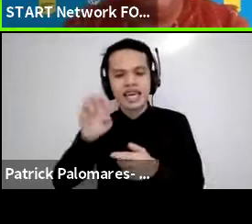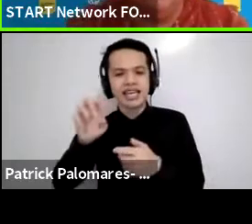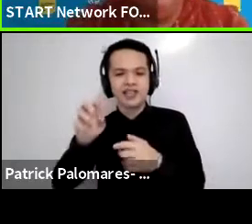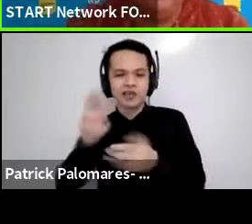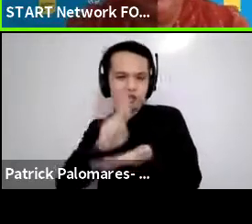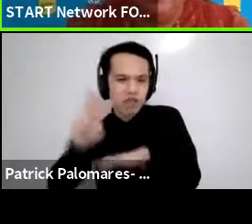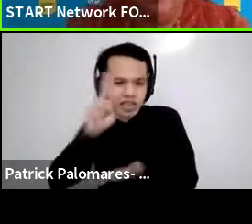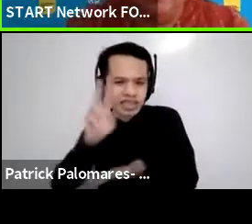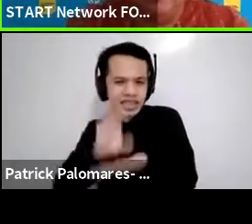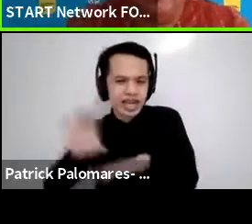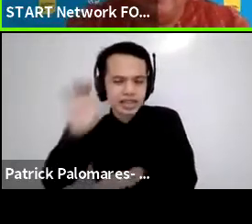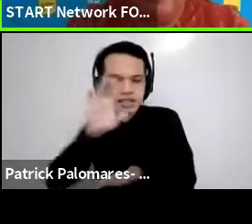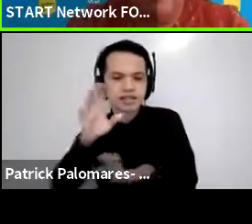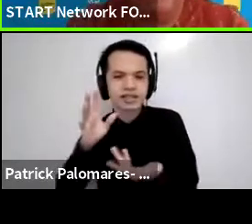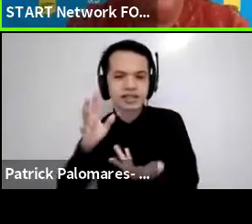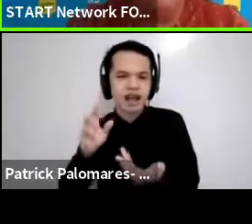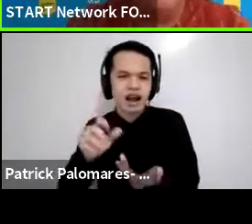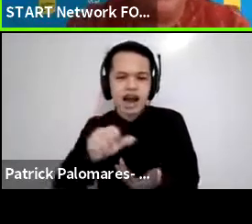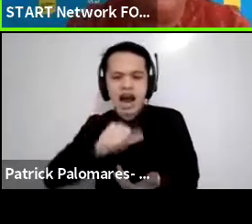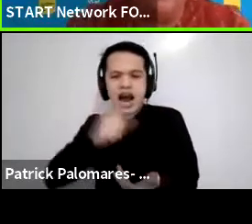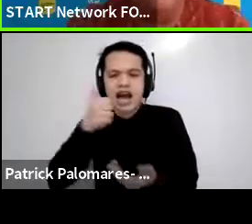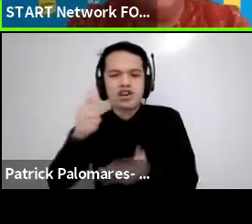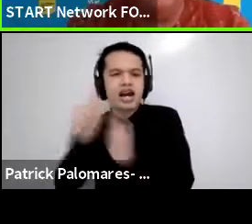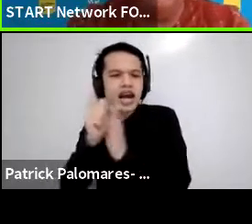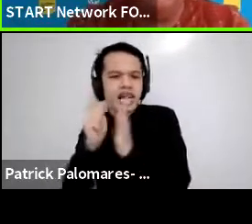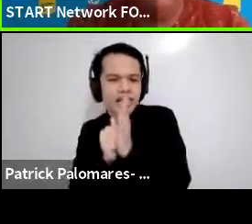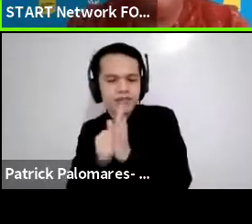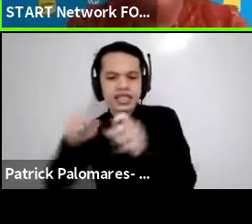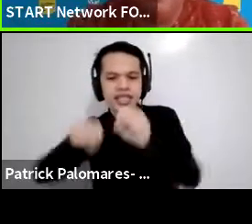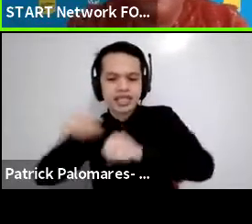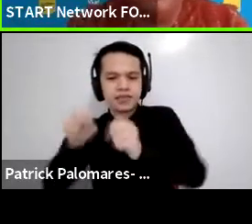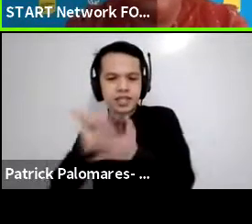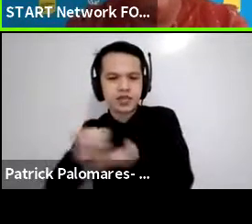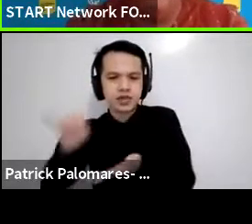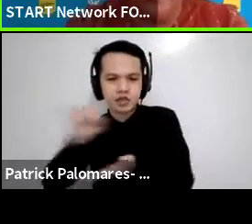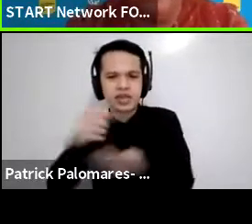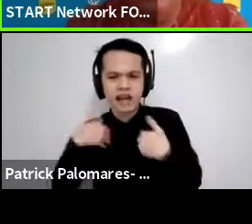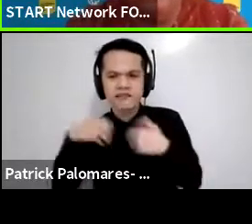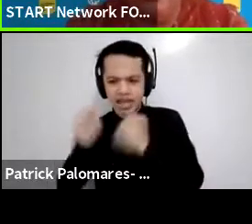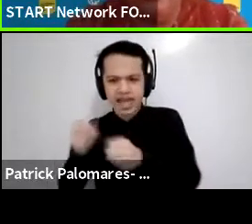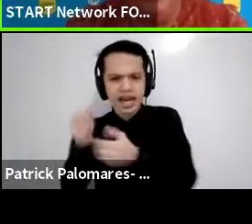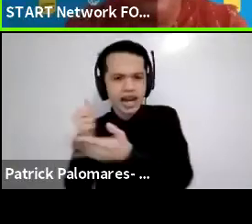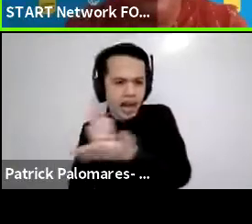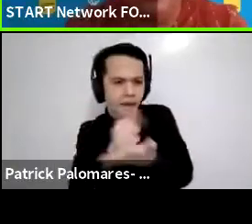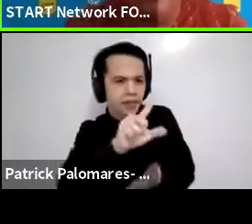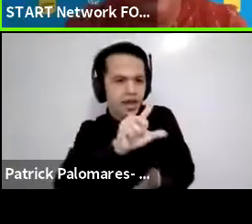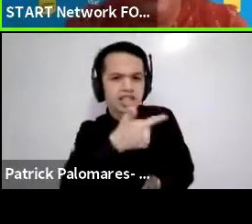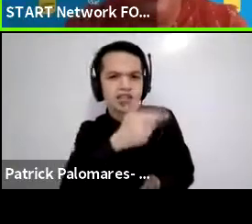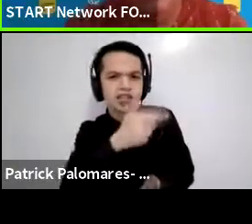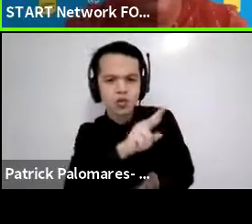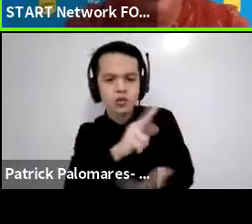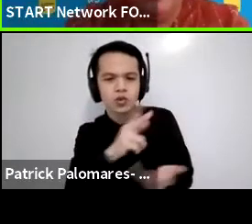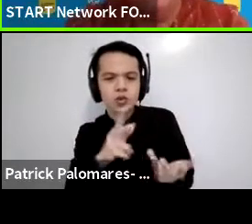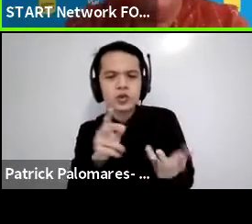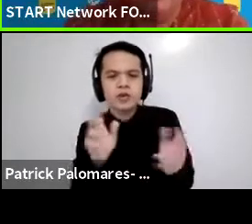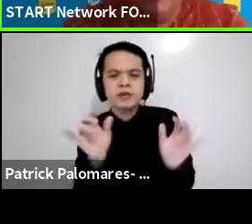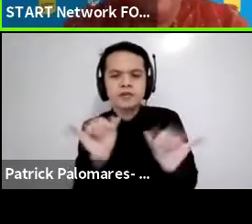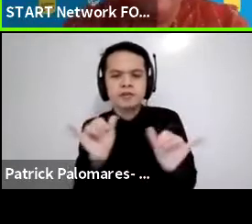you know, and other academic and scientific institutions who have the capacity to help LGUs, you know,